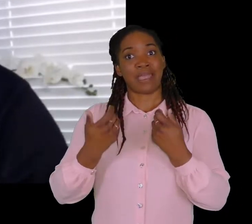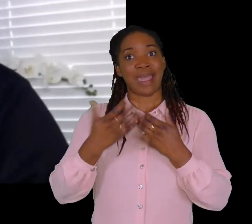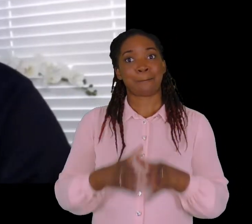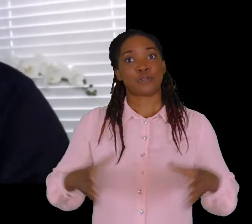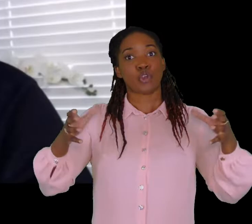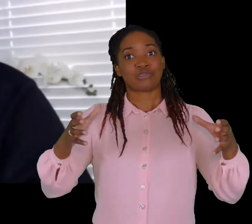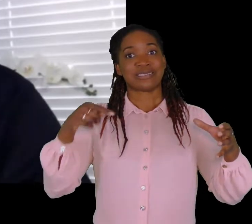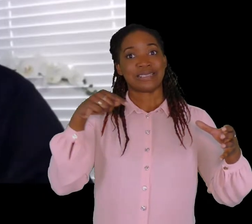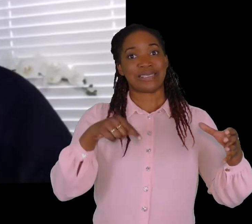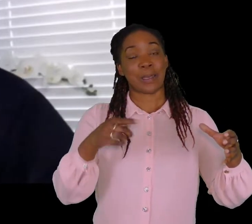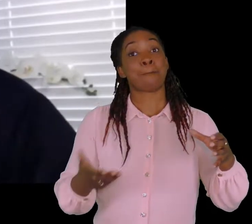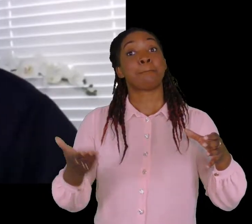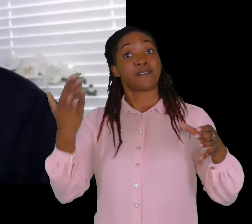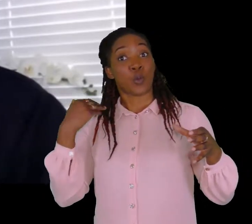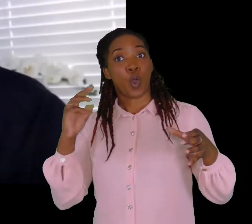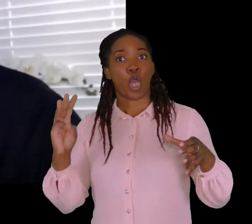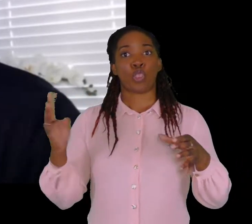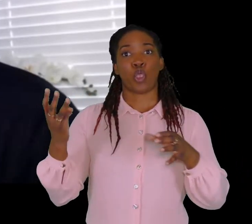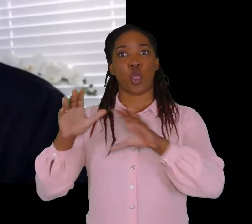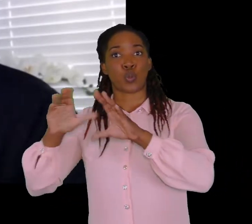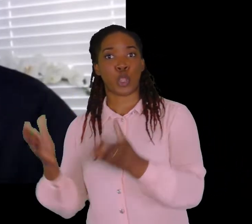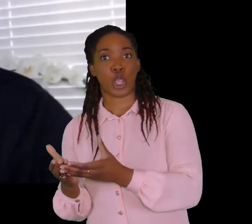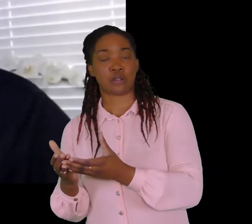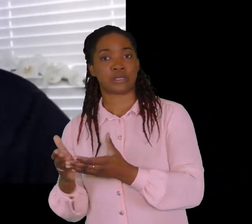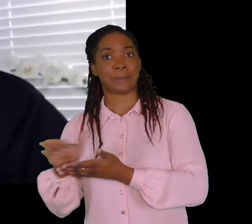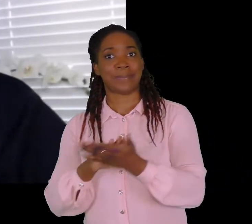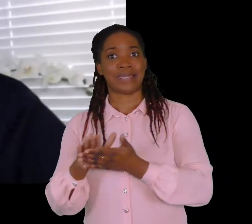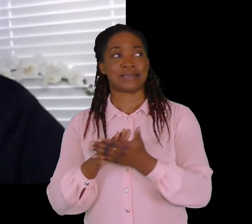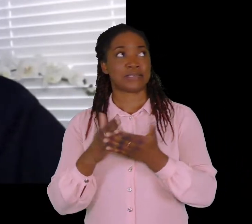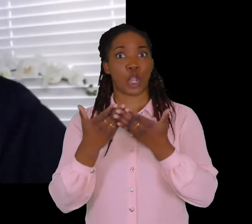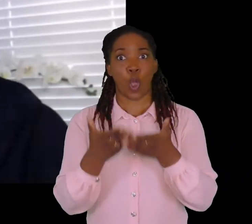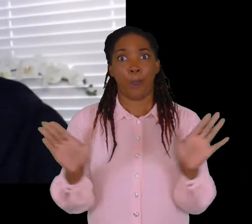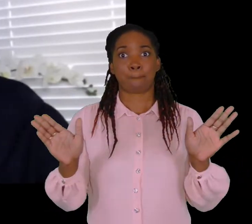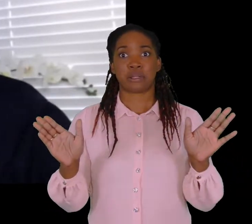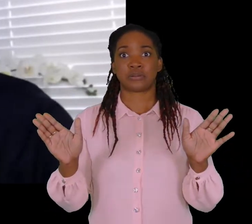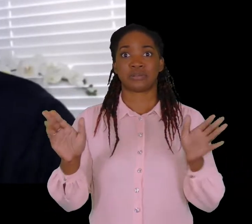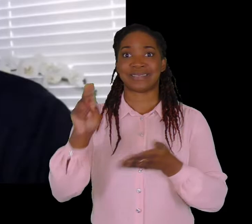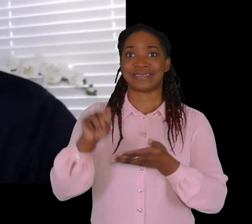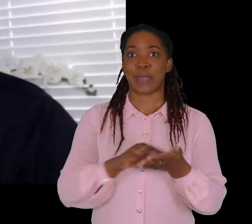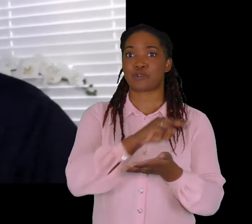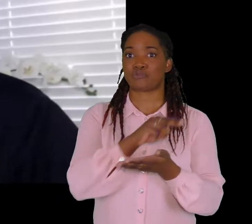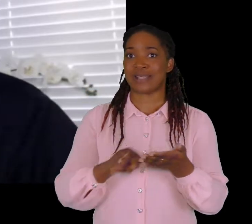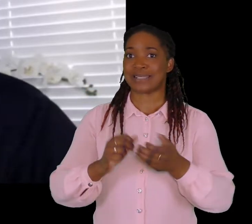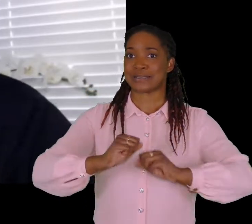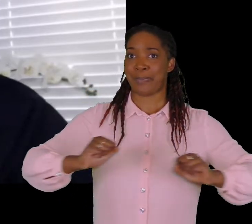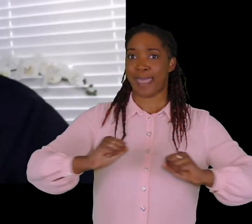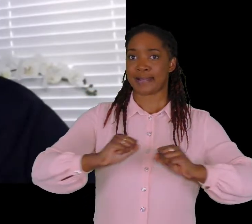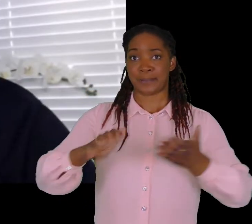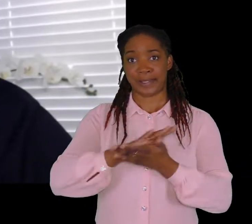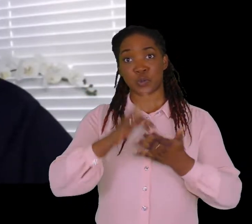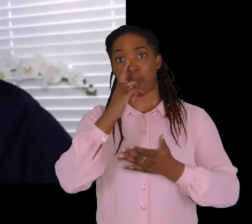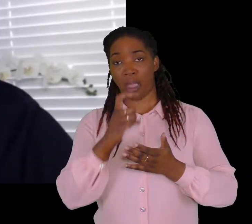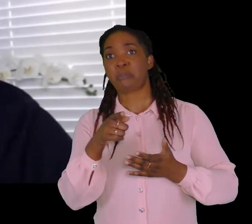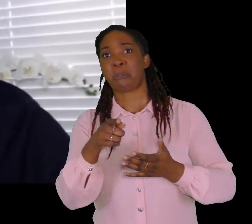to the Southern world or previously the Third World, created an open, even democratic space that underpinned the ambition to